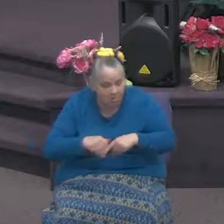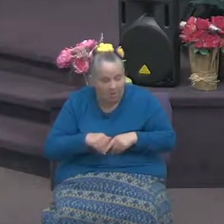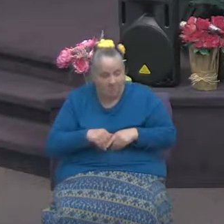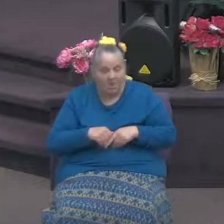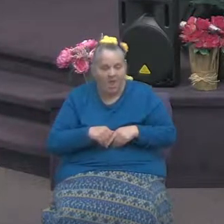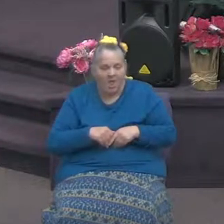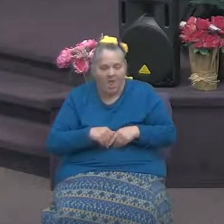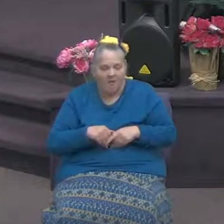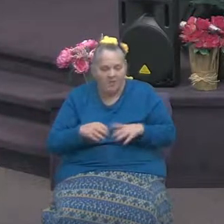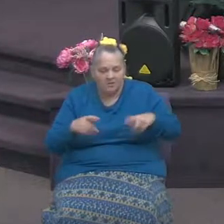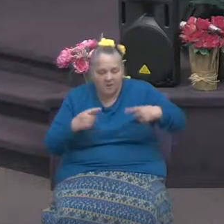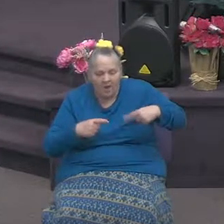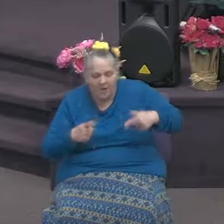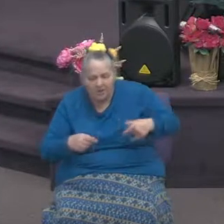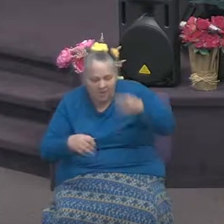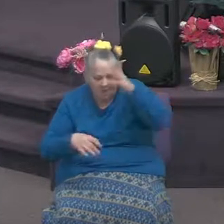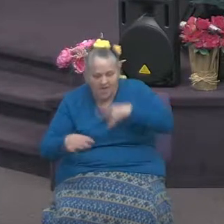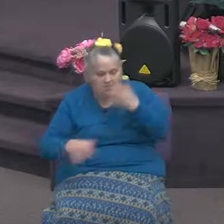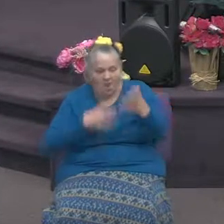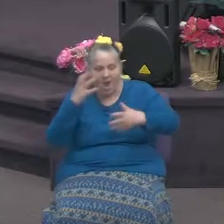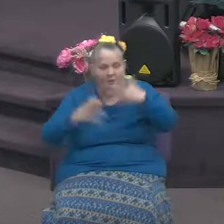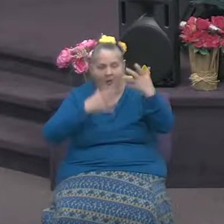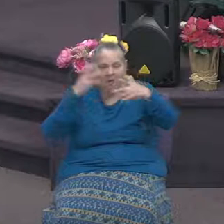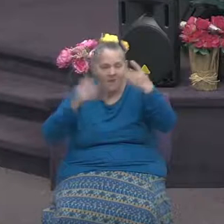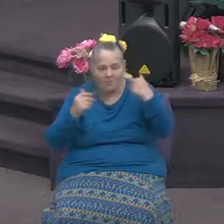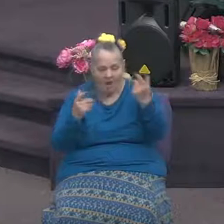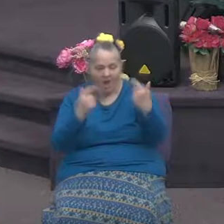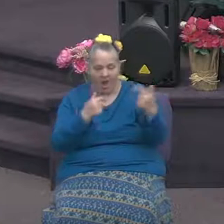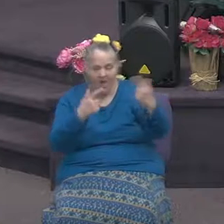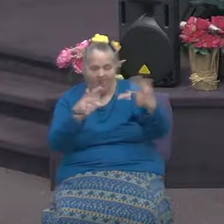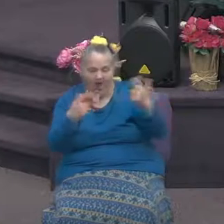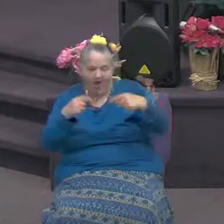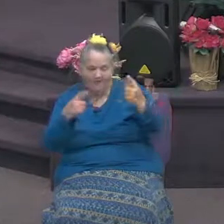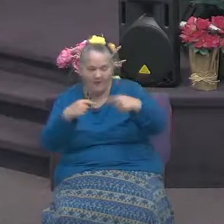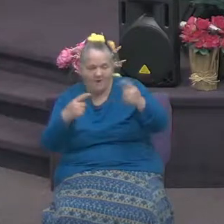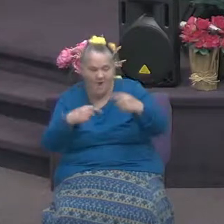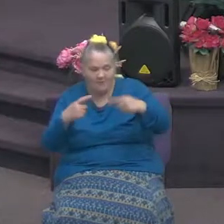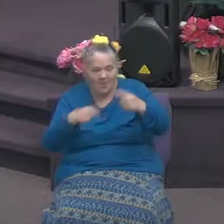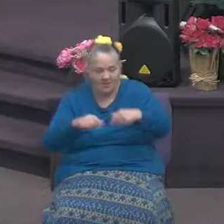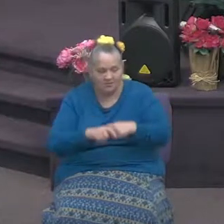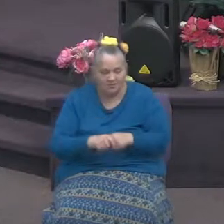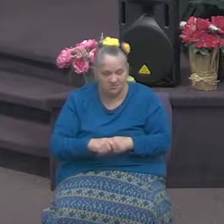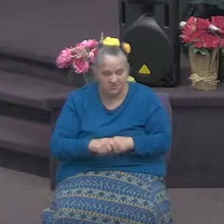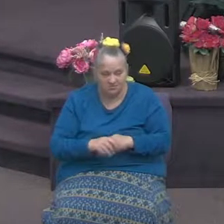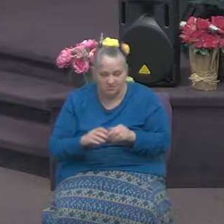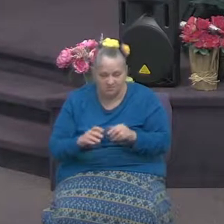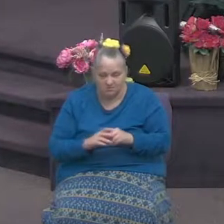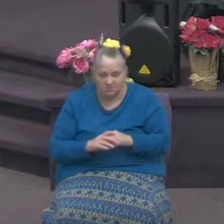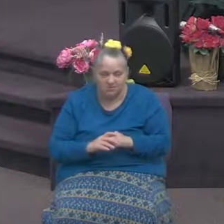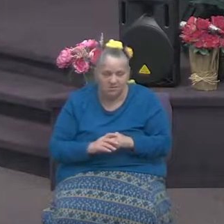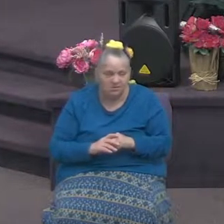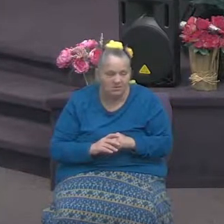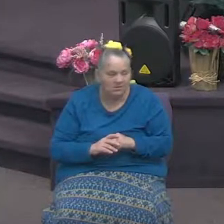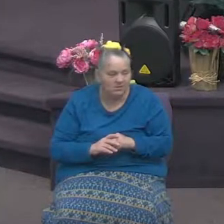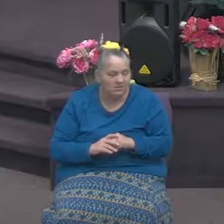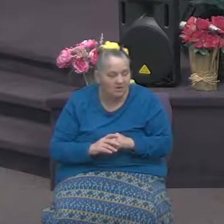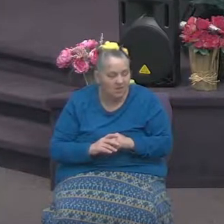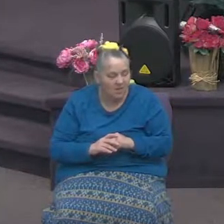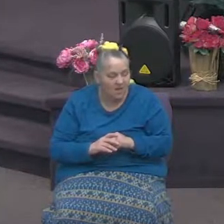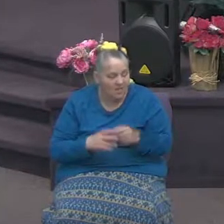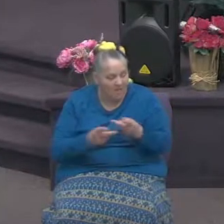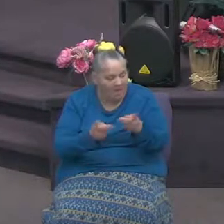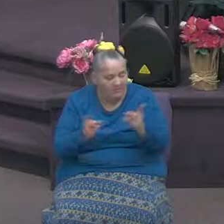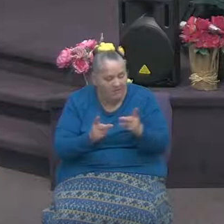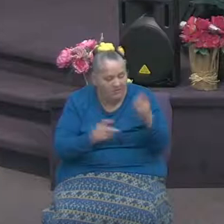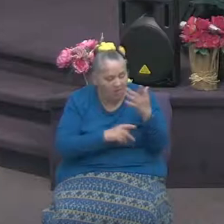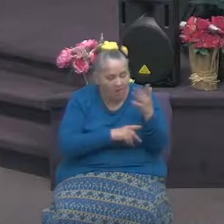wheels of the chariot, Pharaoh's men screaming, we're coming, we're coming. And in that place